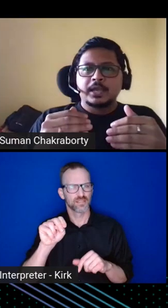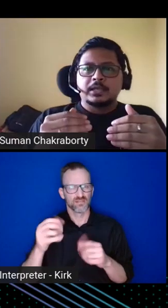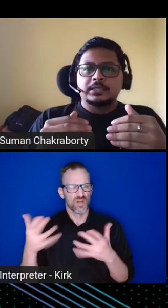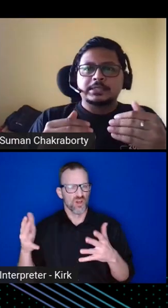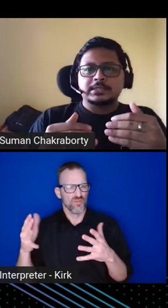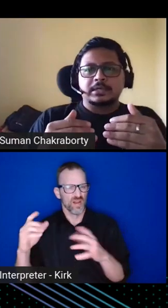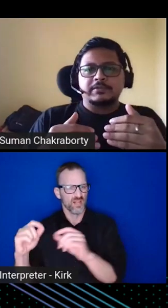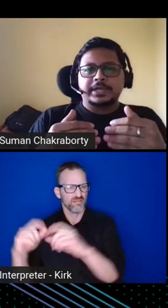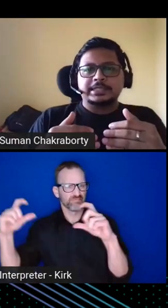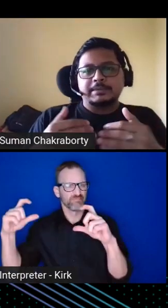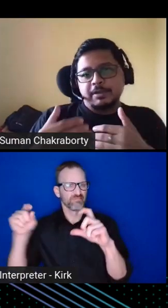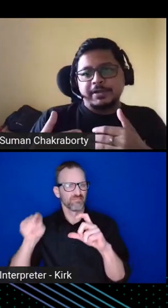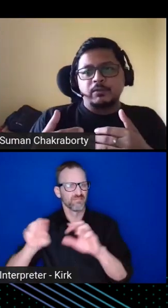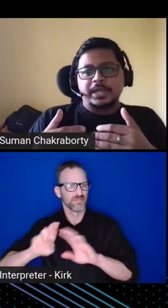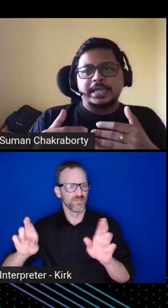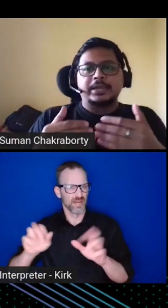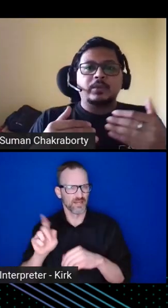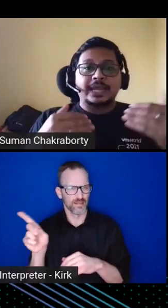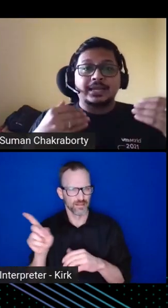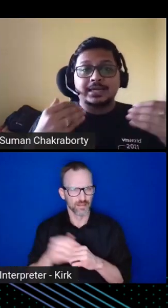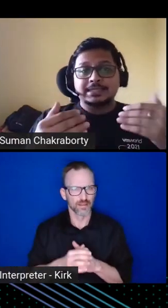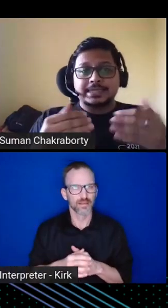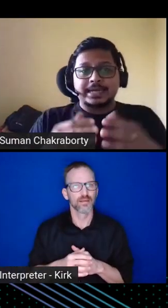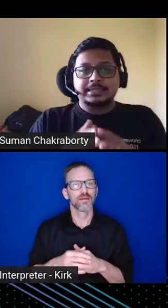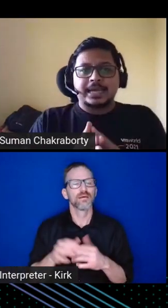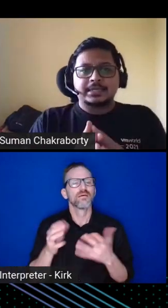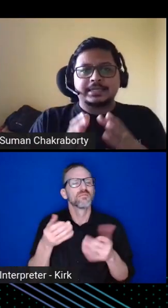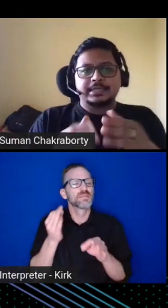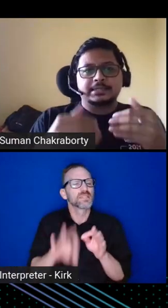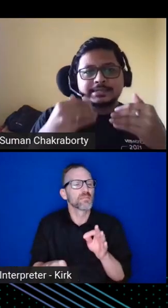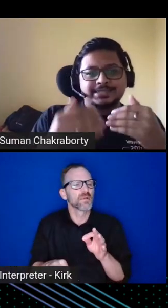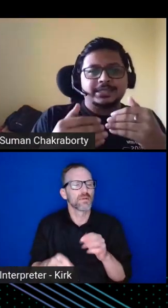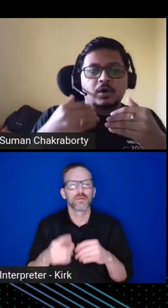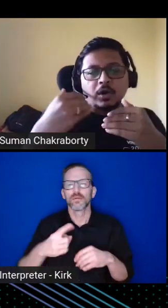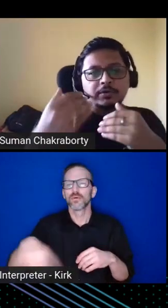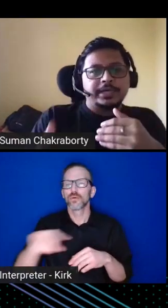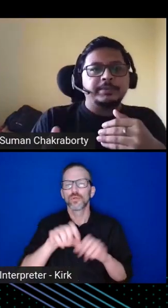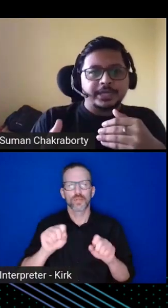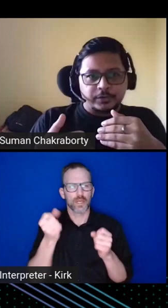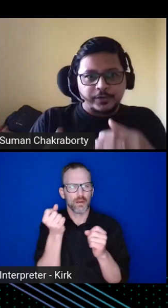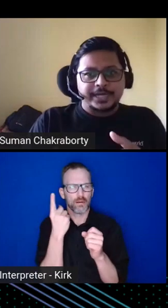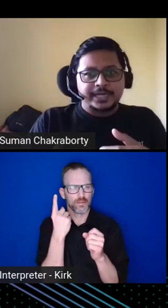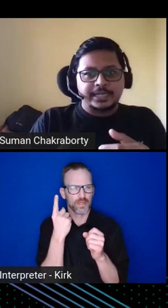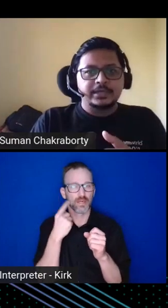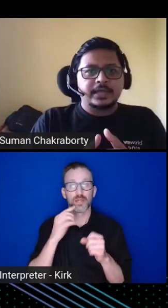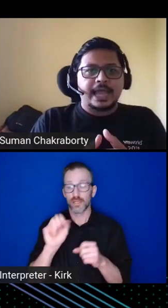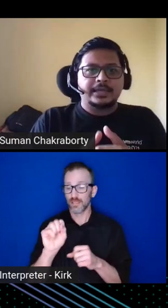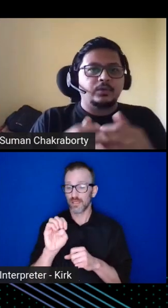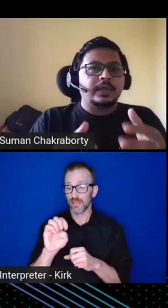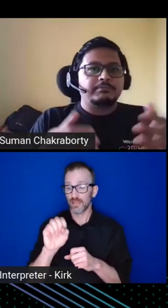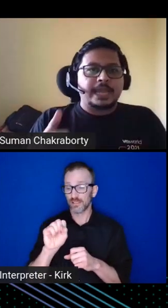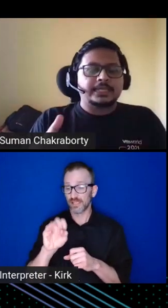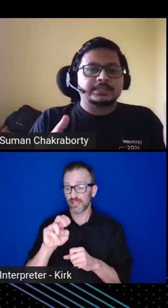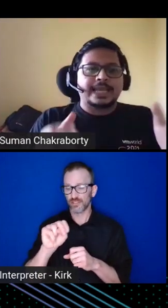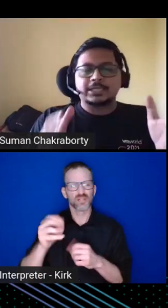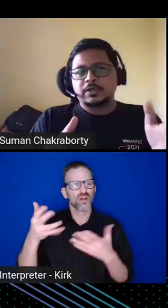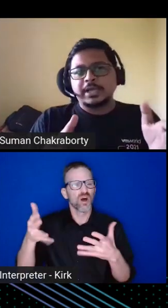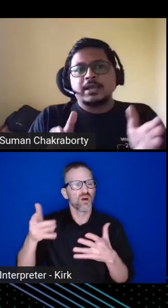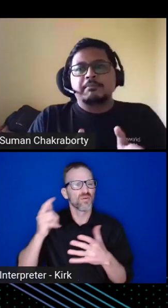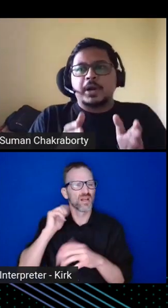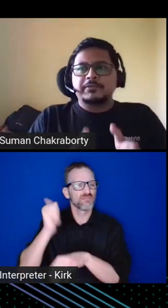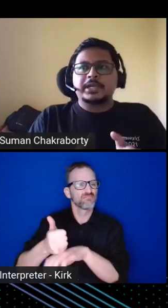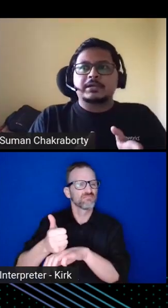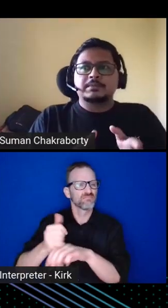So this is a very simplified way that you can understand that there is a session already being created here and you can manage it.